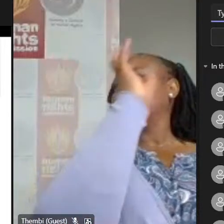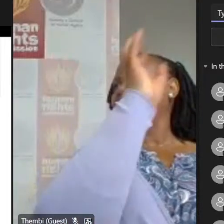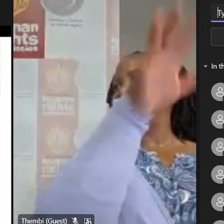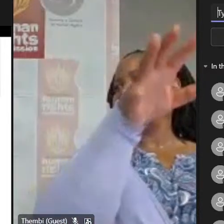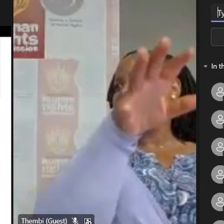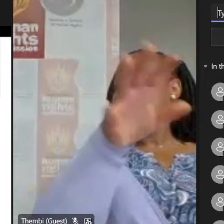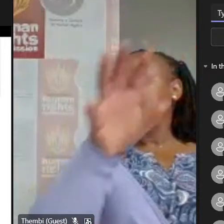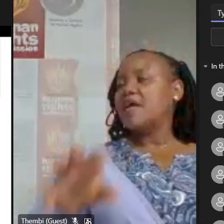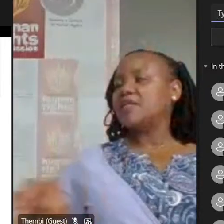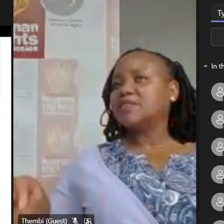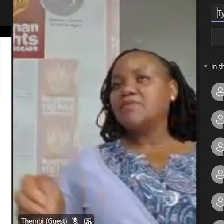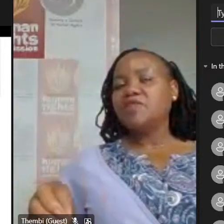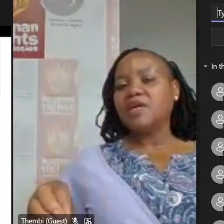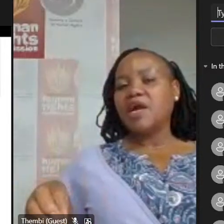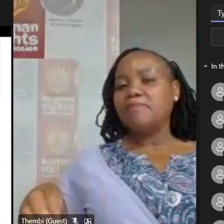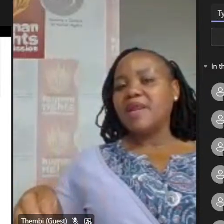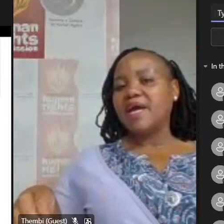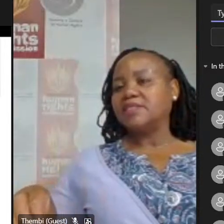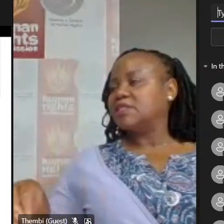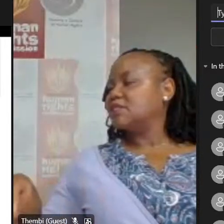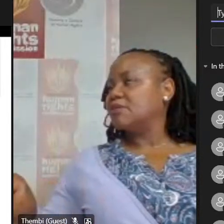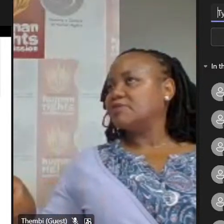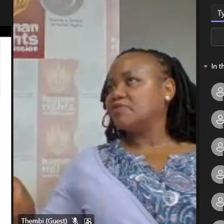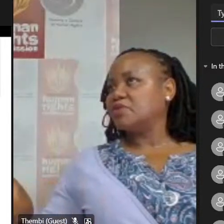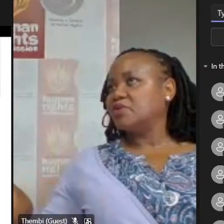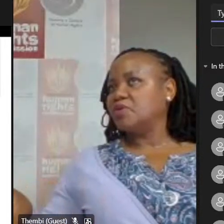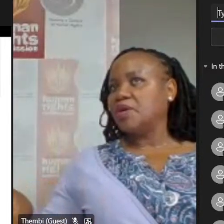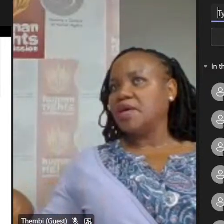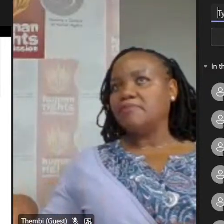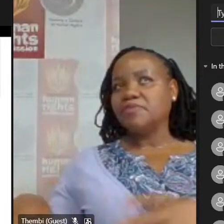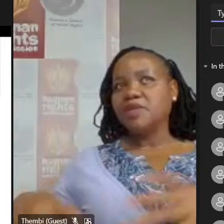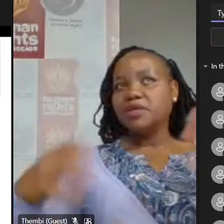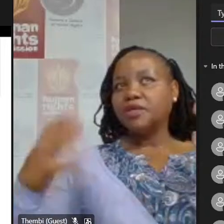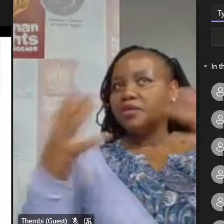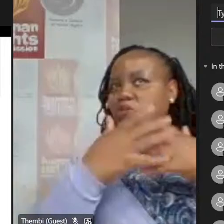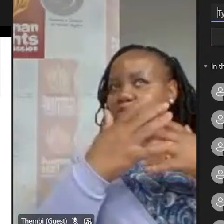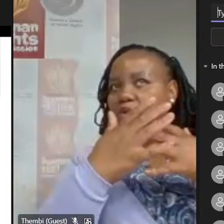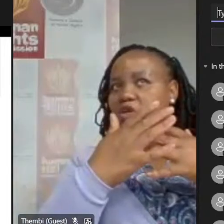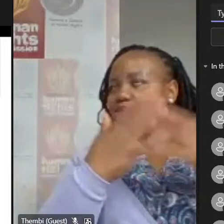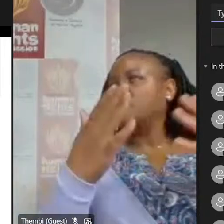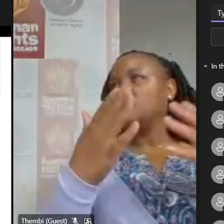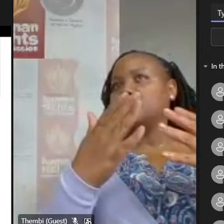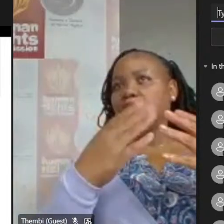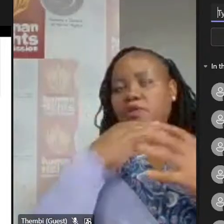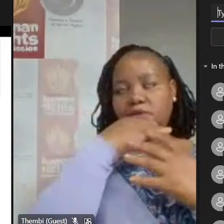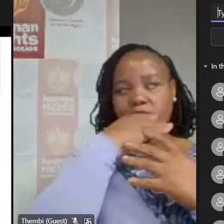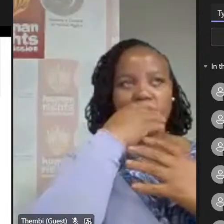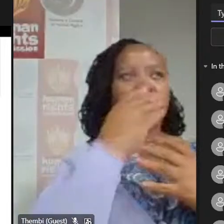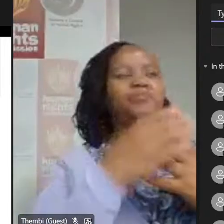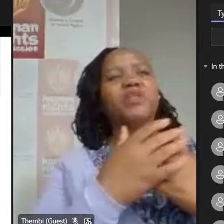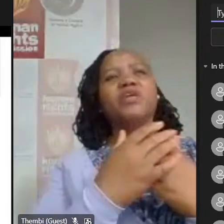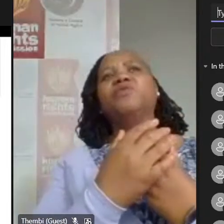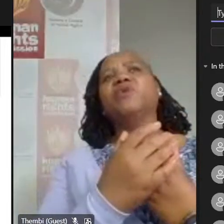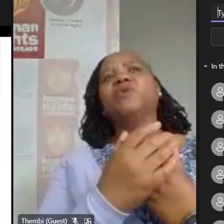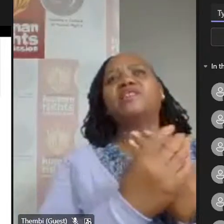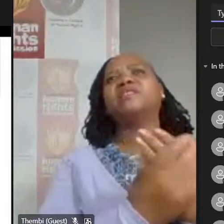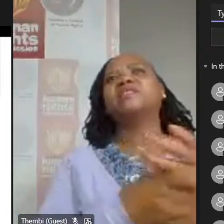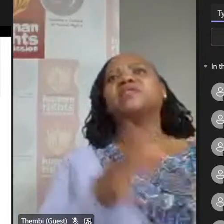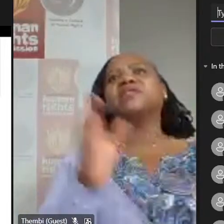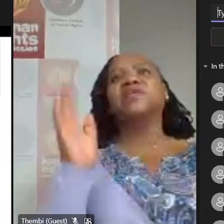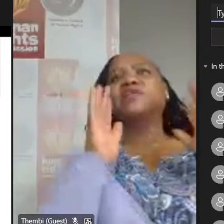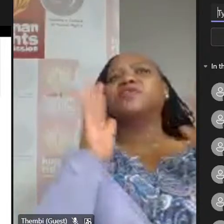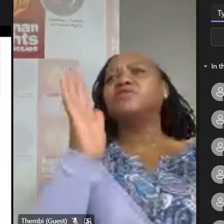terms of that. And the same thing applies in terms of, school uniform. If you look